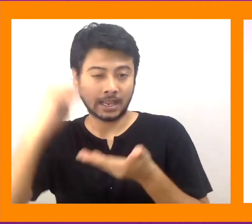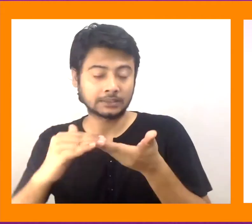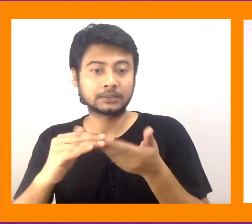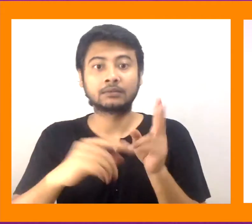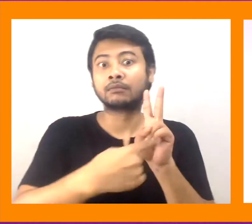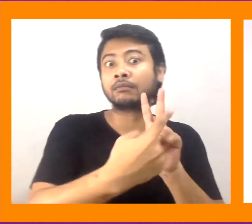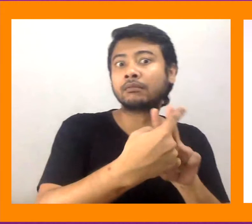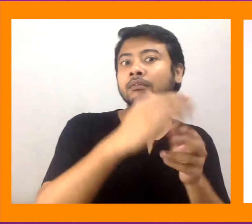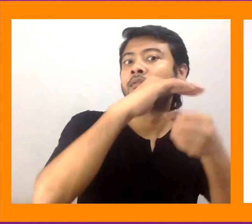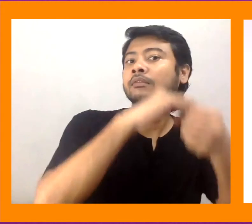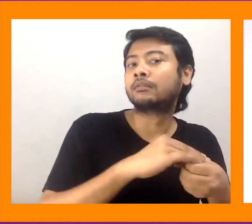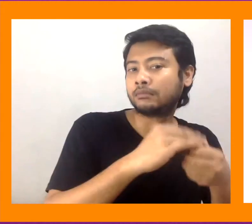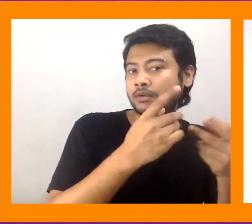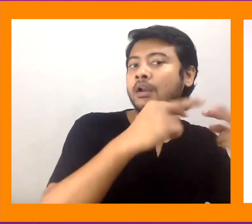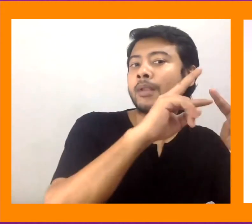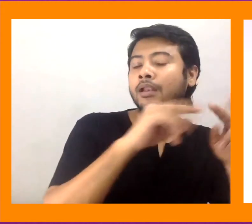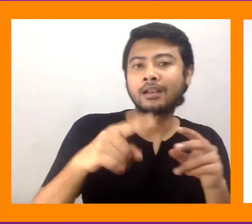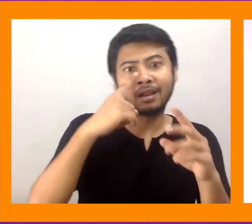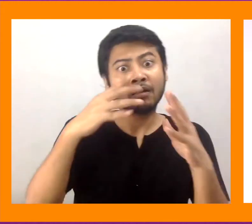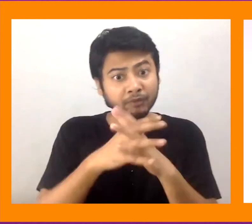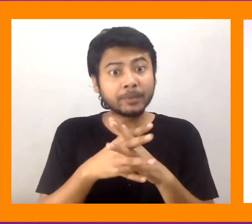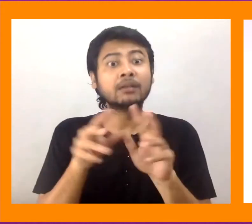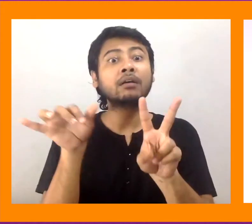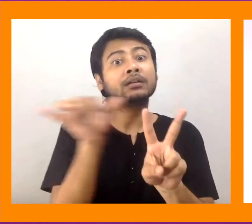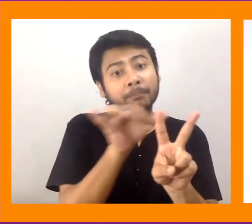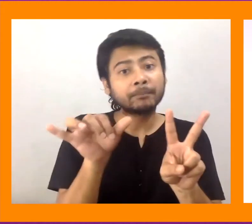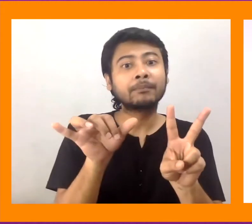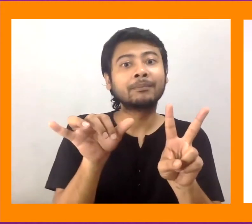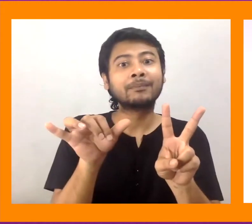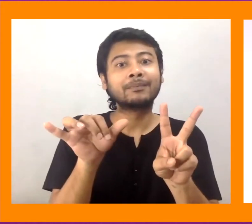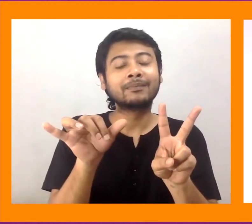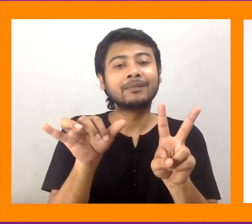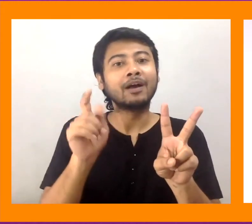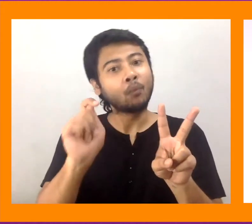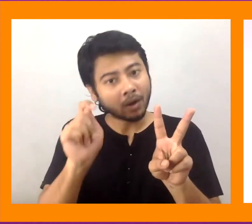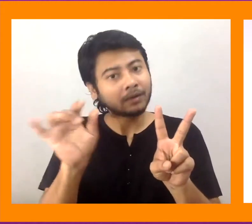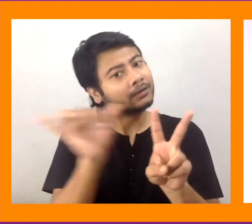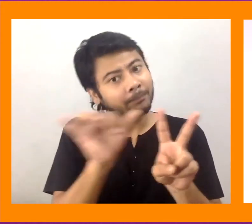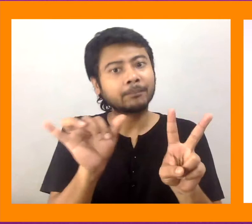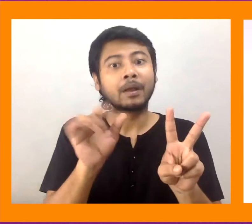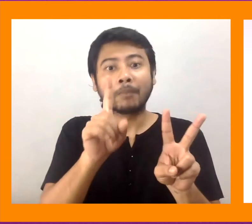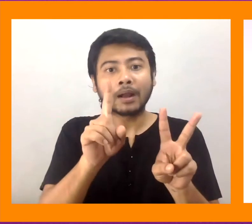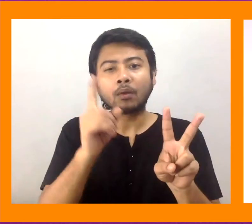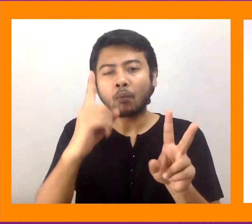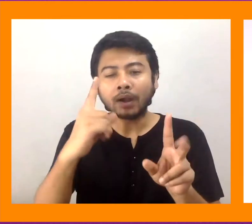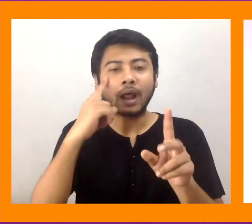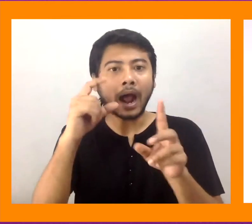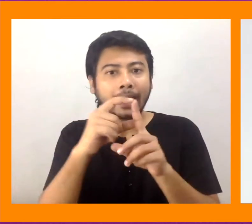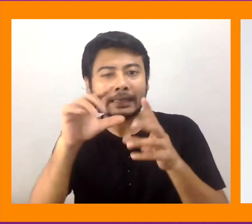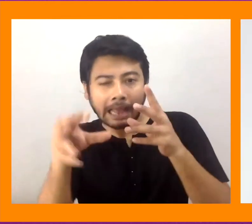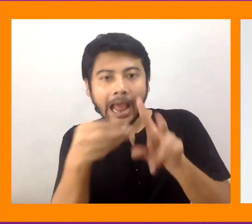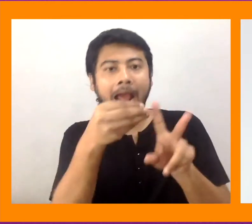identity can make a significant change in how life is experienced and how and where it can affect